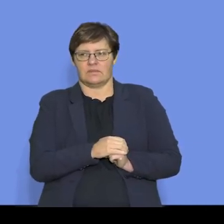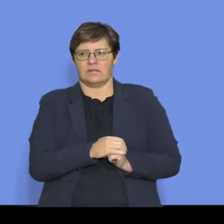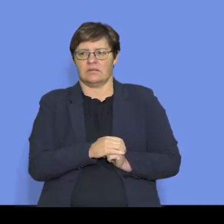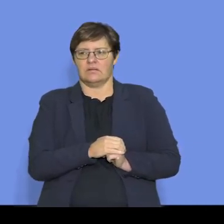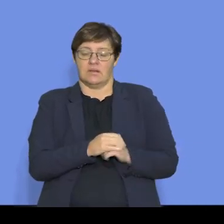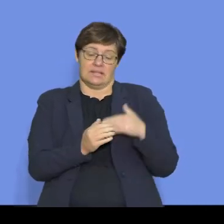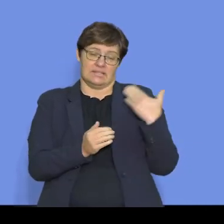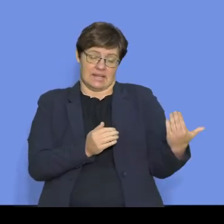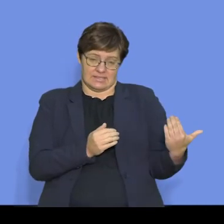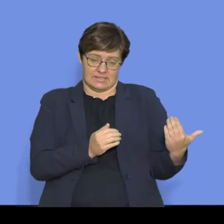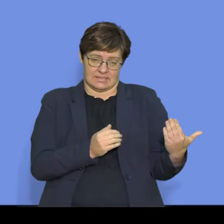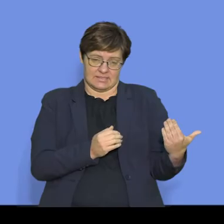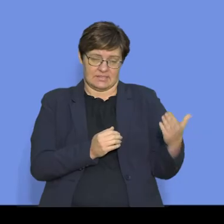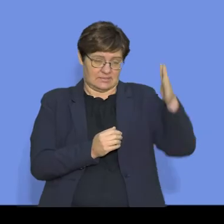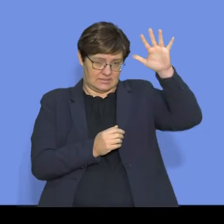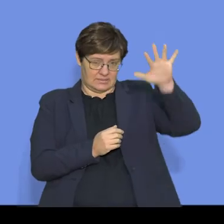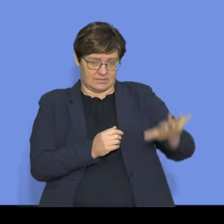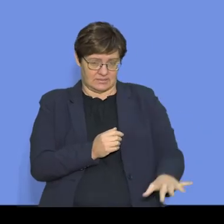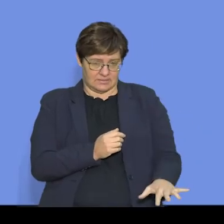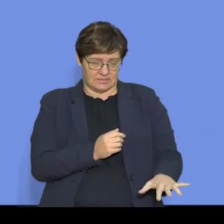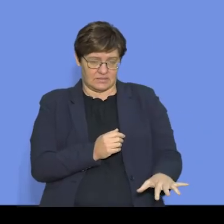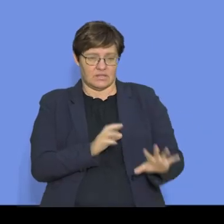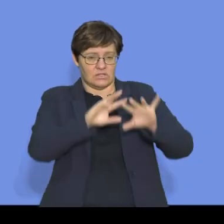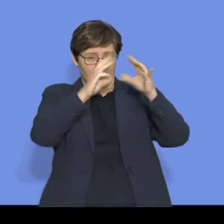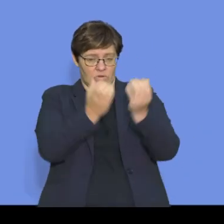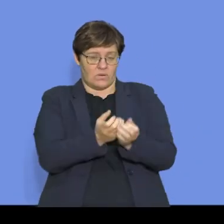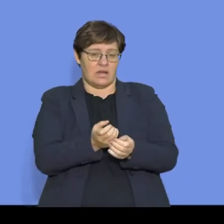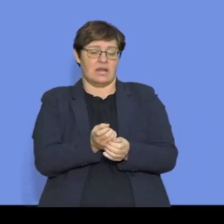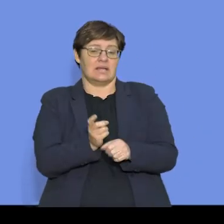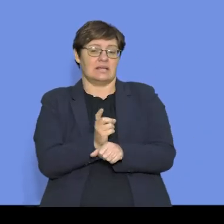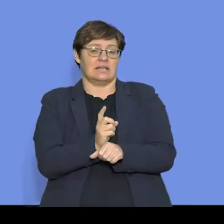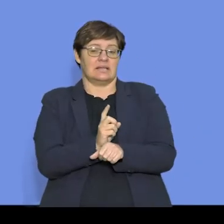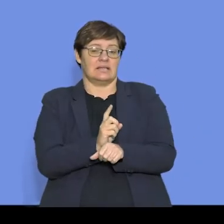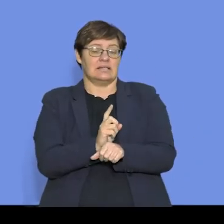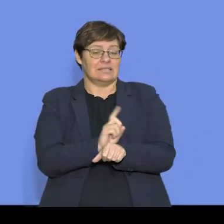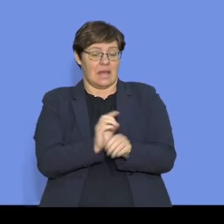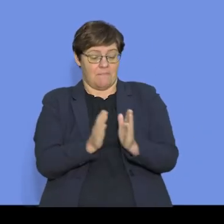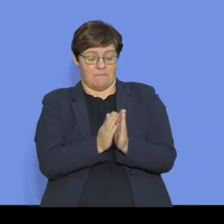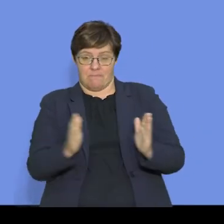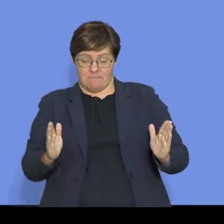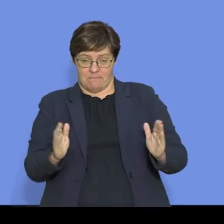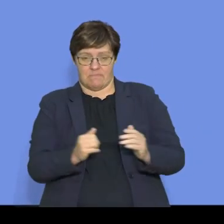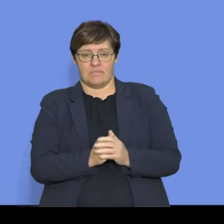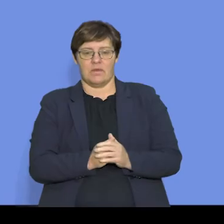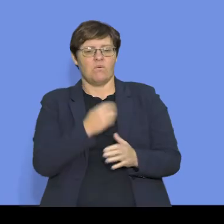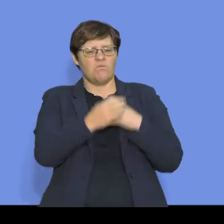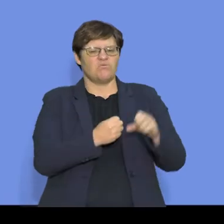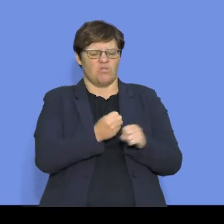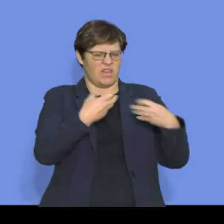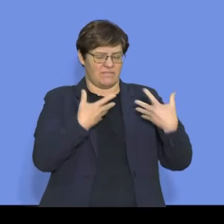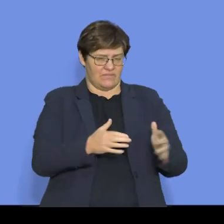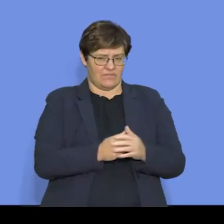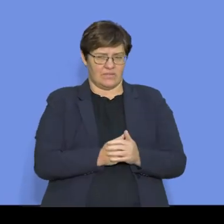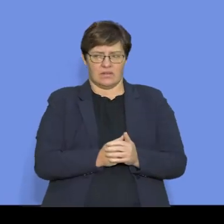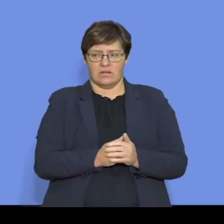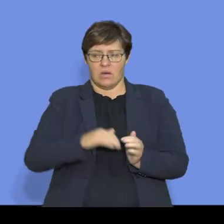On the side here, we've basically got our geological time scale with some years that are given.